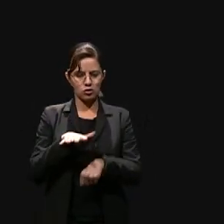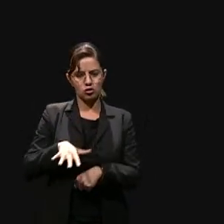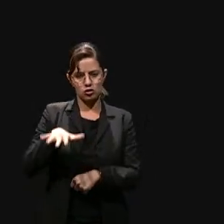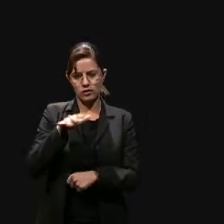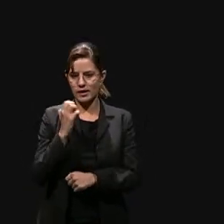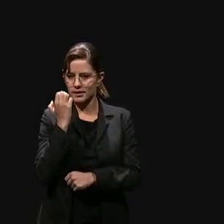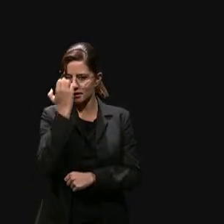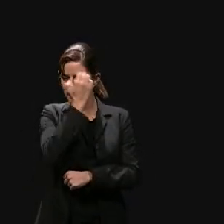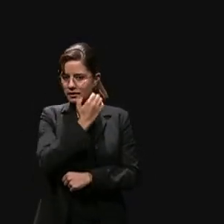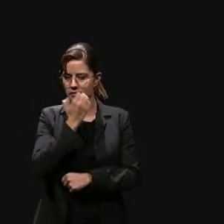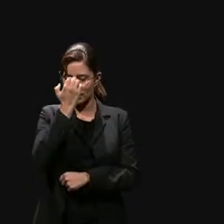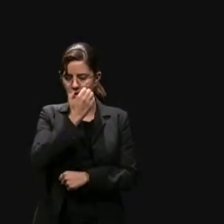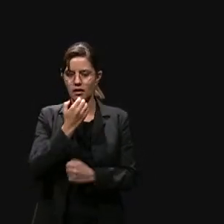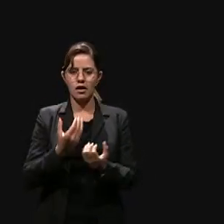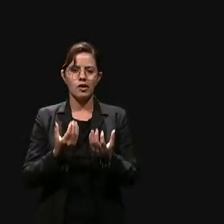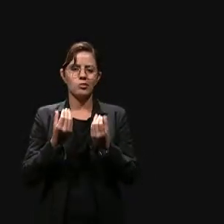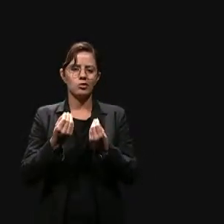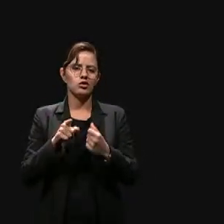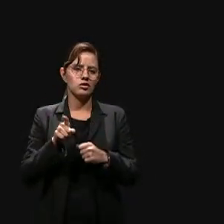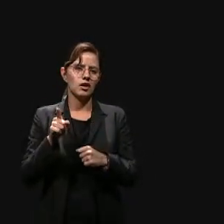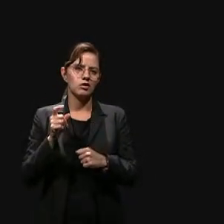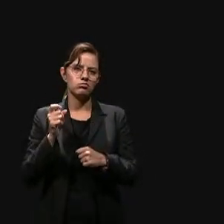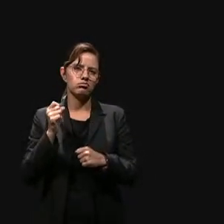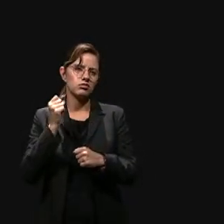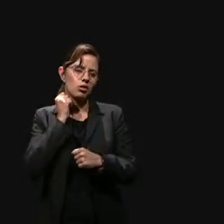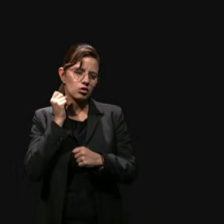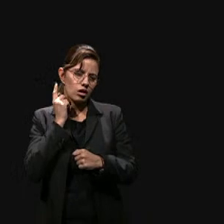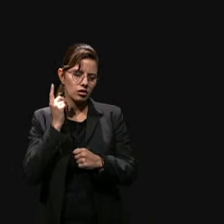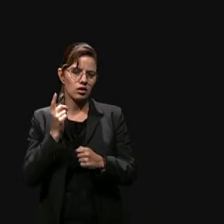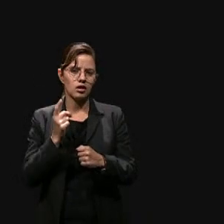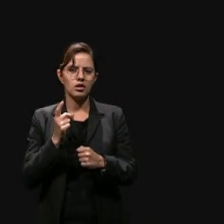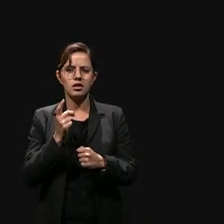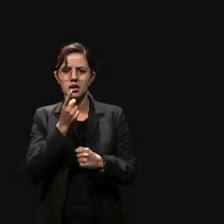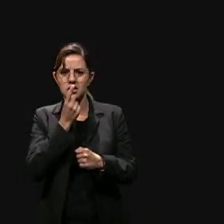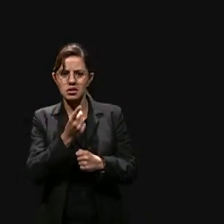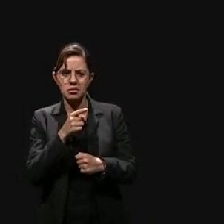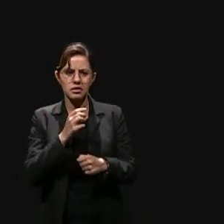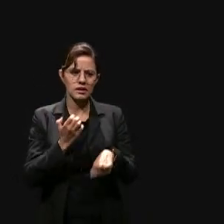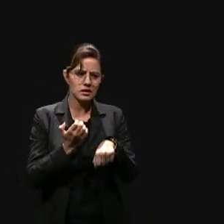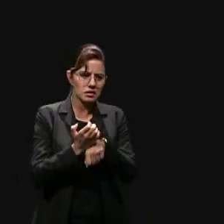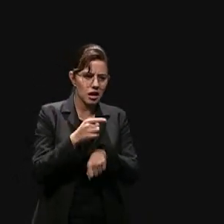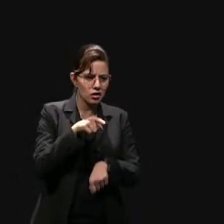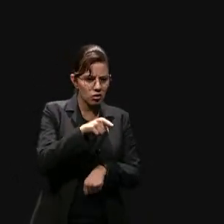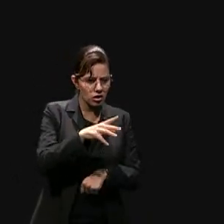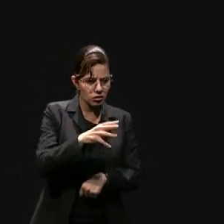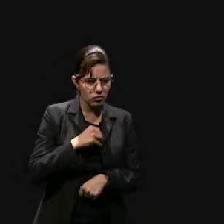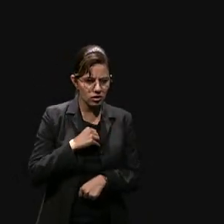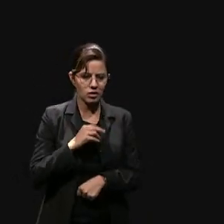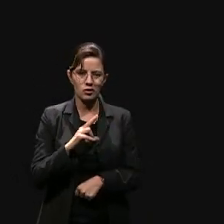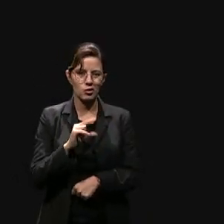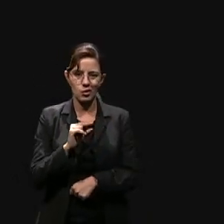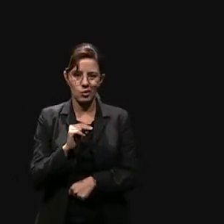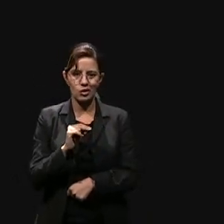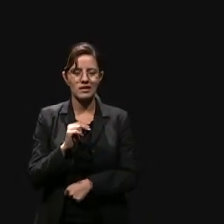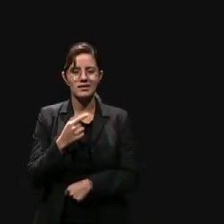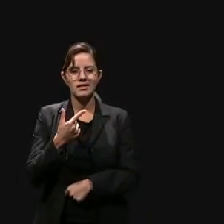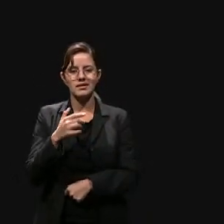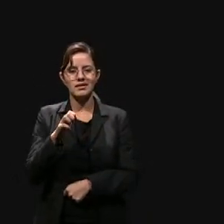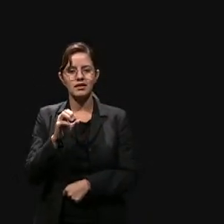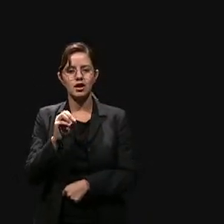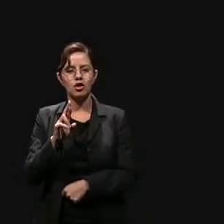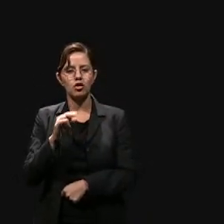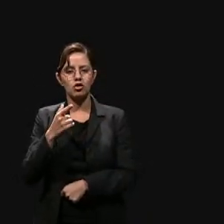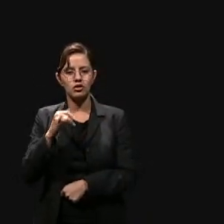can't be Georgia. We can't have what happened in Georgia happen in Iowa or happen in,